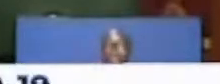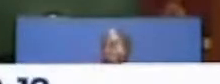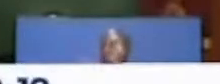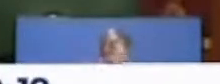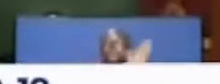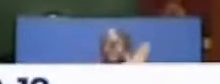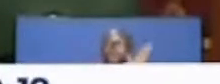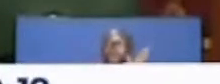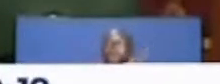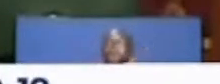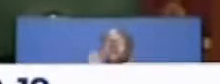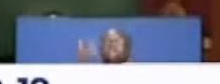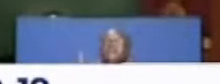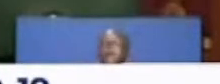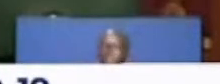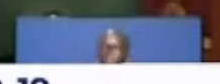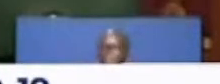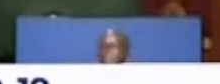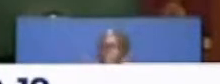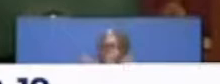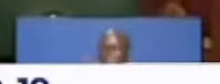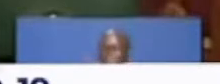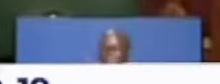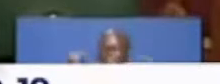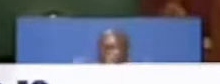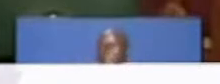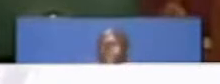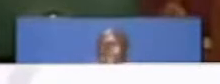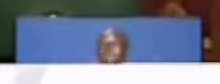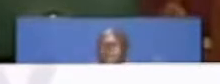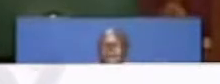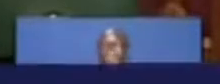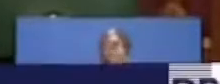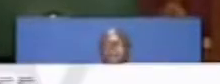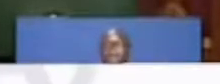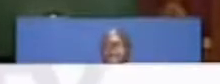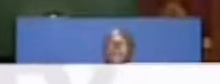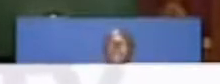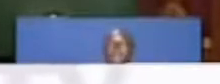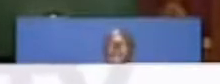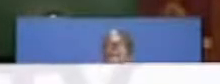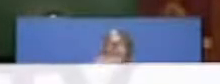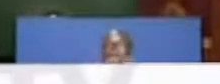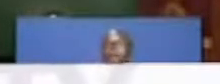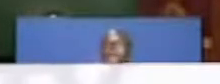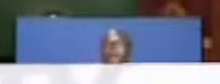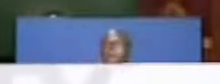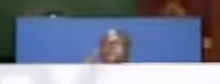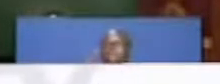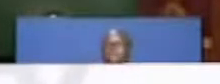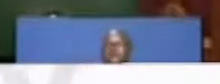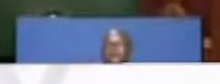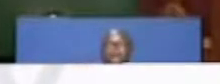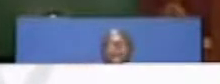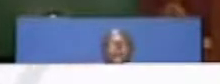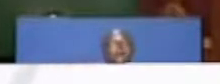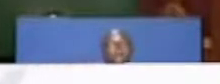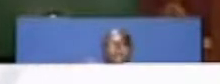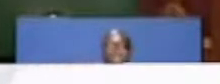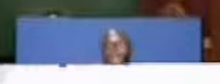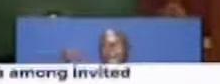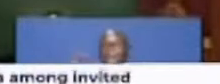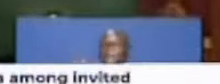grants to support the implementation of free primary health care in all our 47 counties. The highest